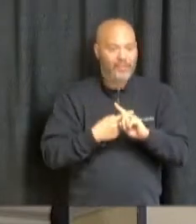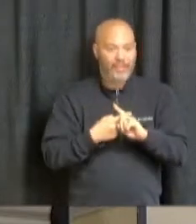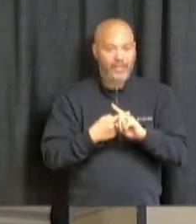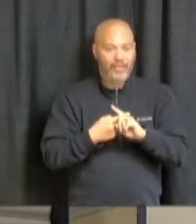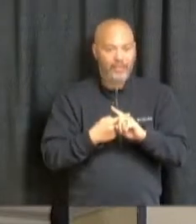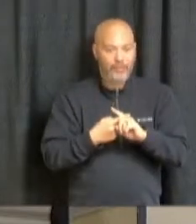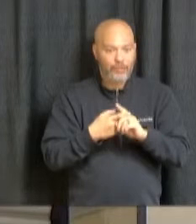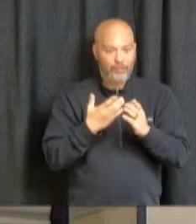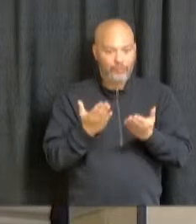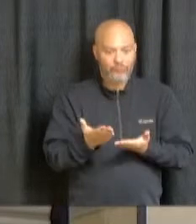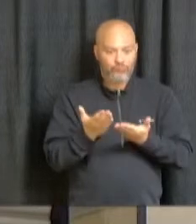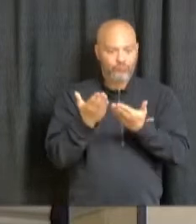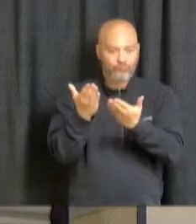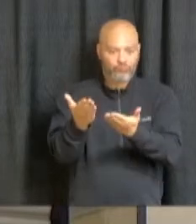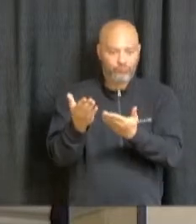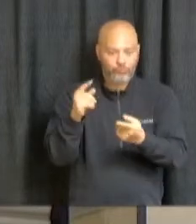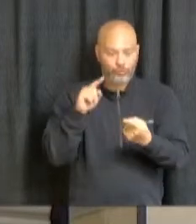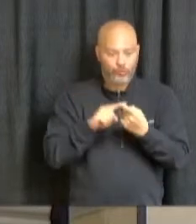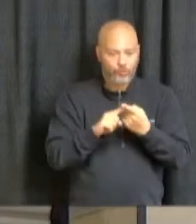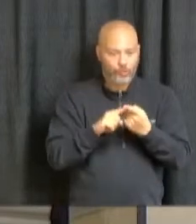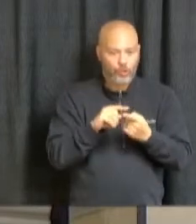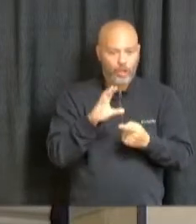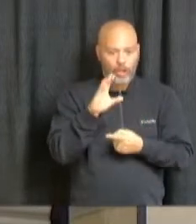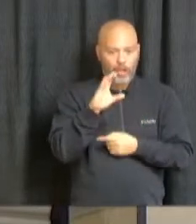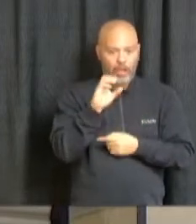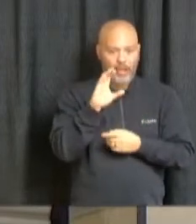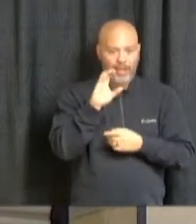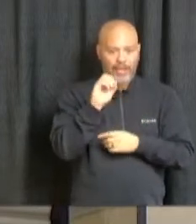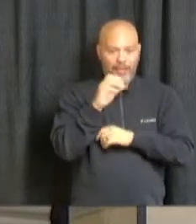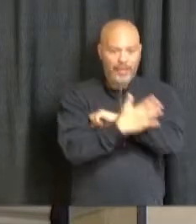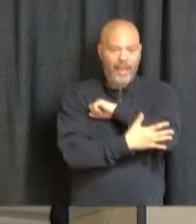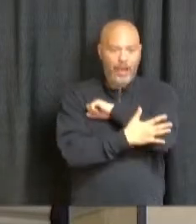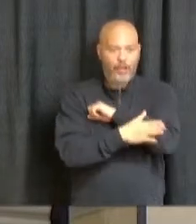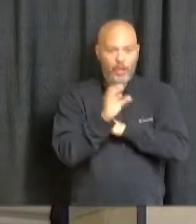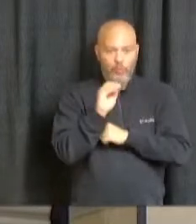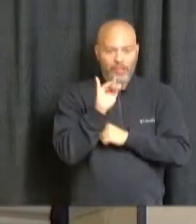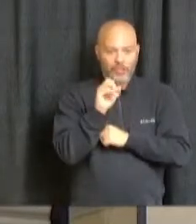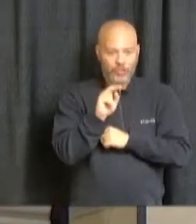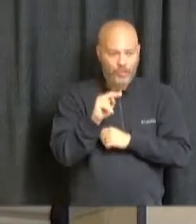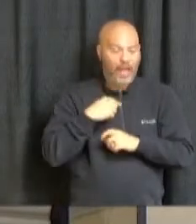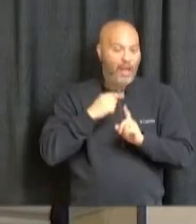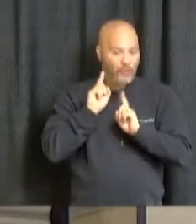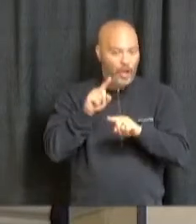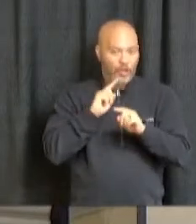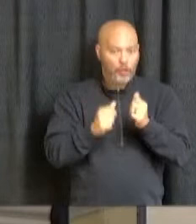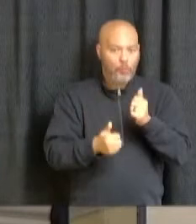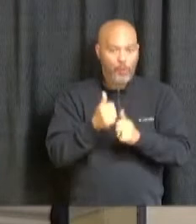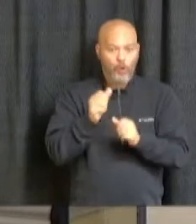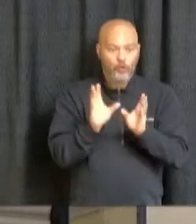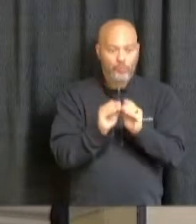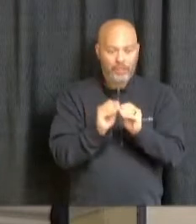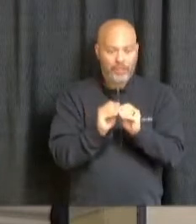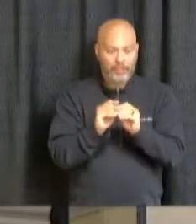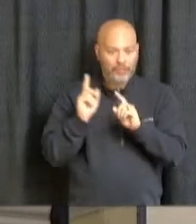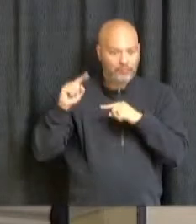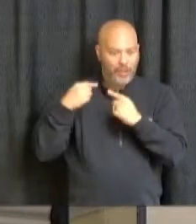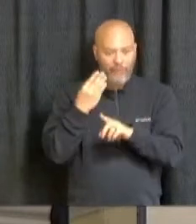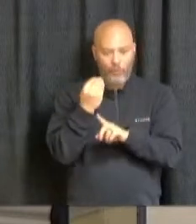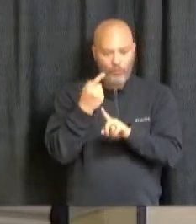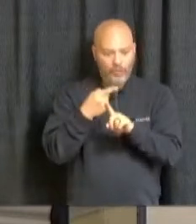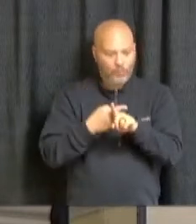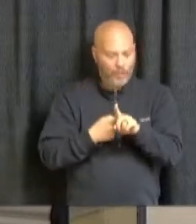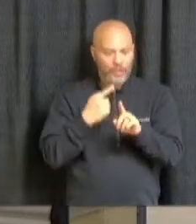goes to the commission. And I've been to most meetings in the last 14 months,